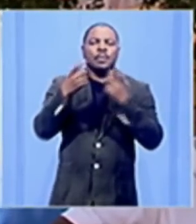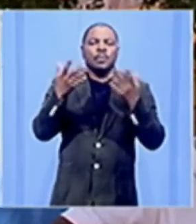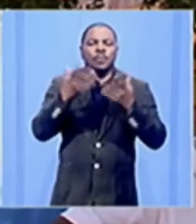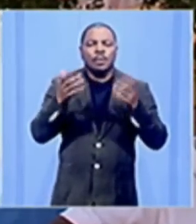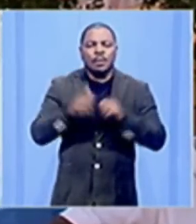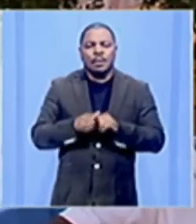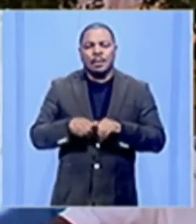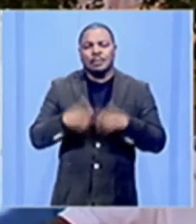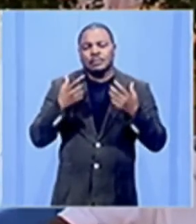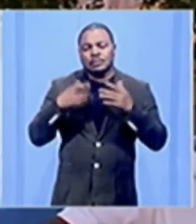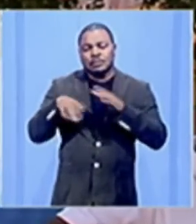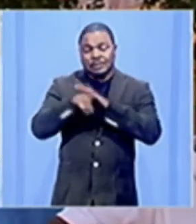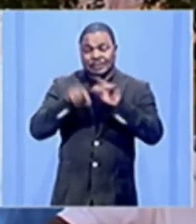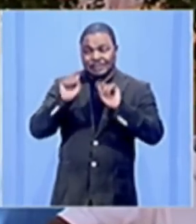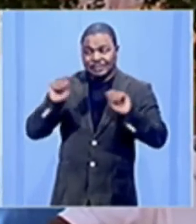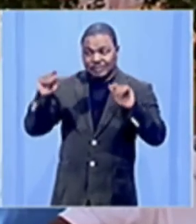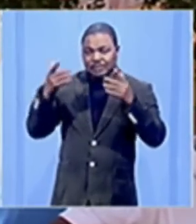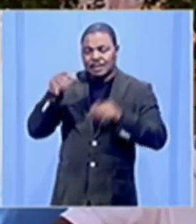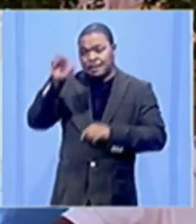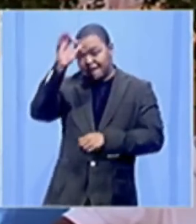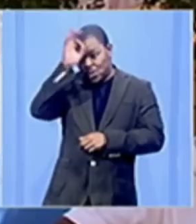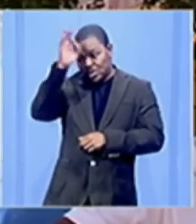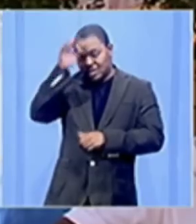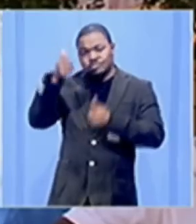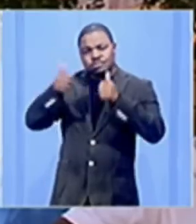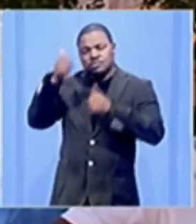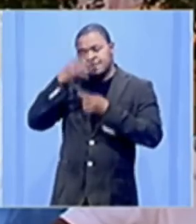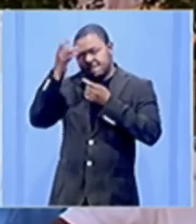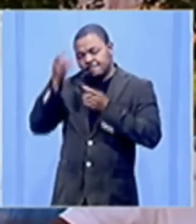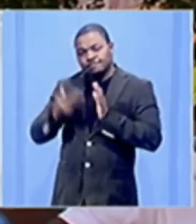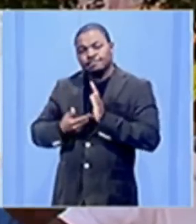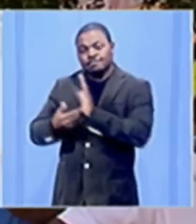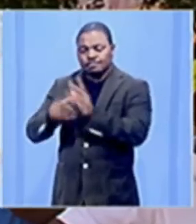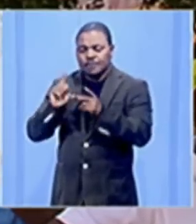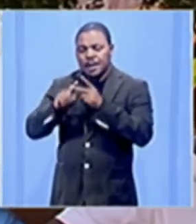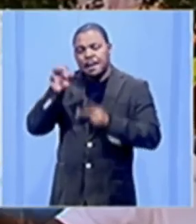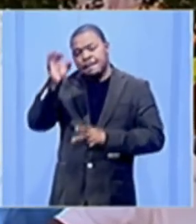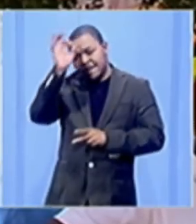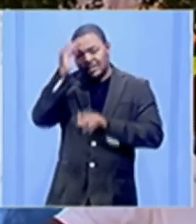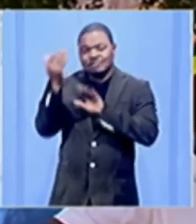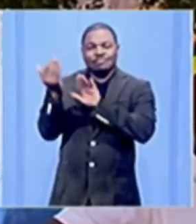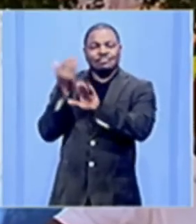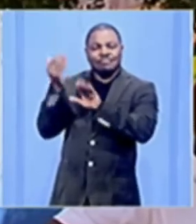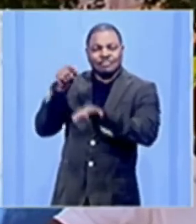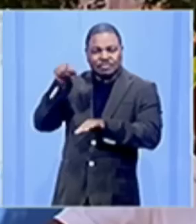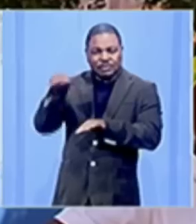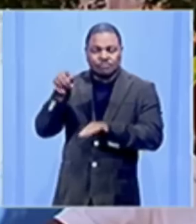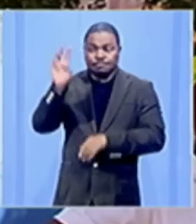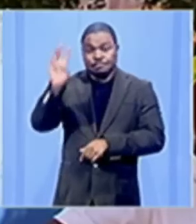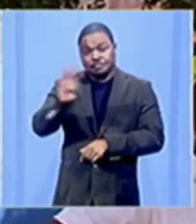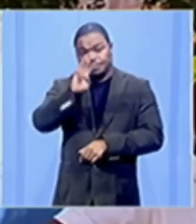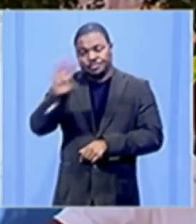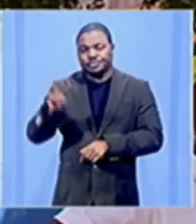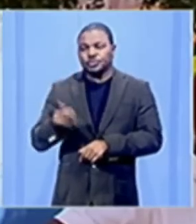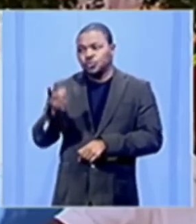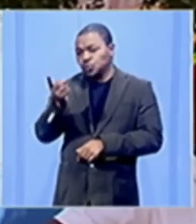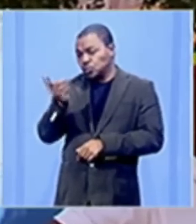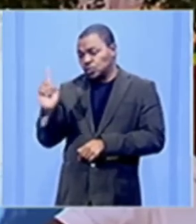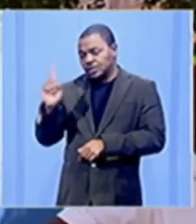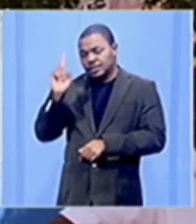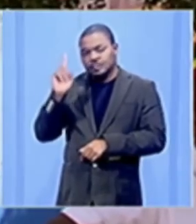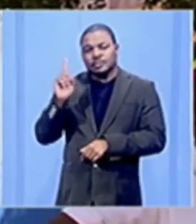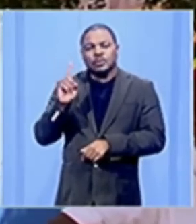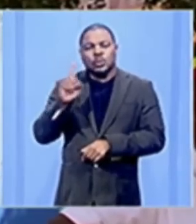all the district department of the SAPS and the Metro Police, so that we should caution them about